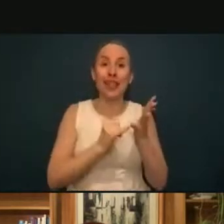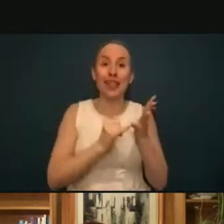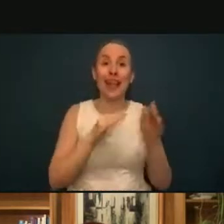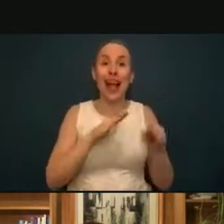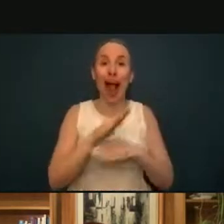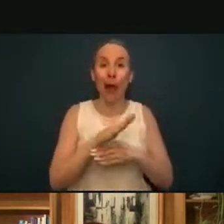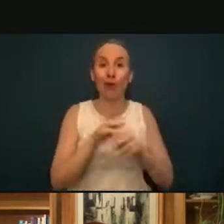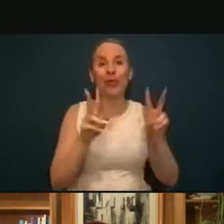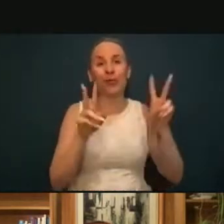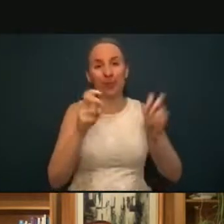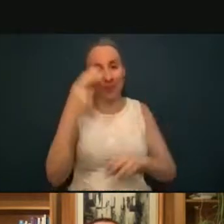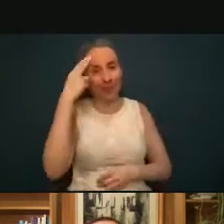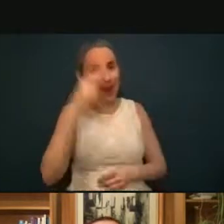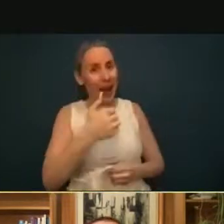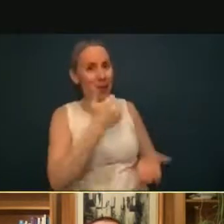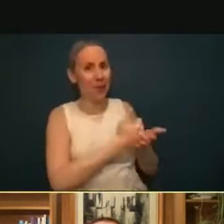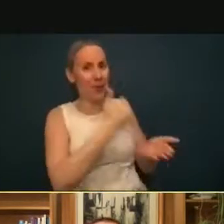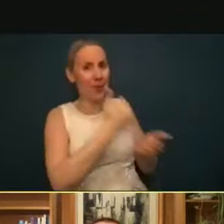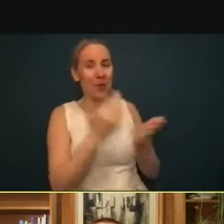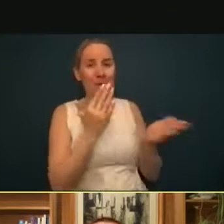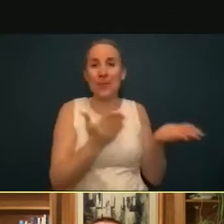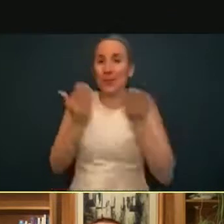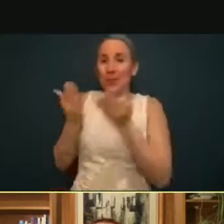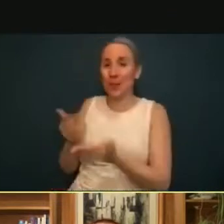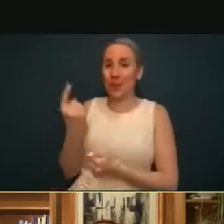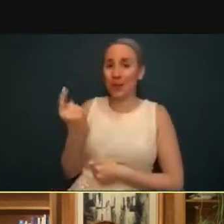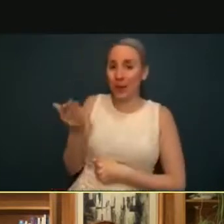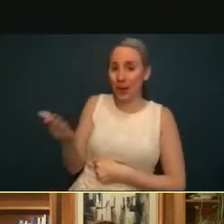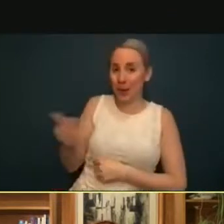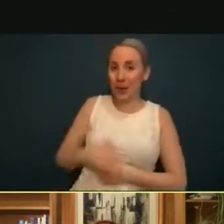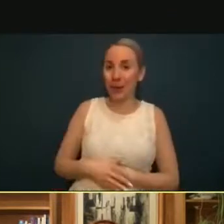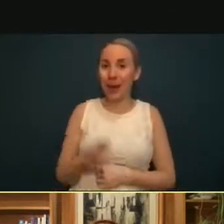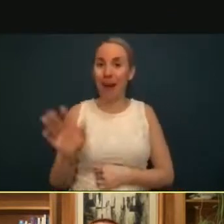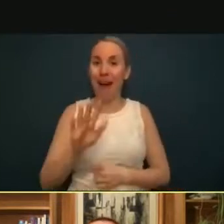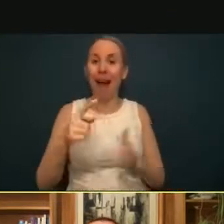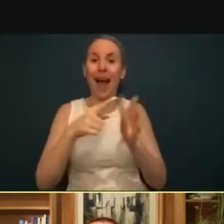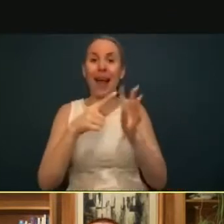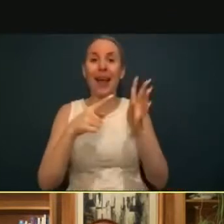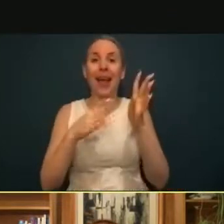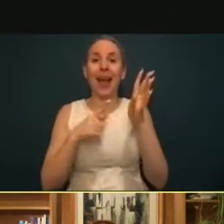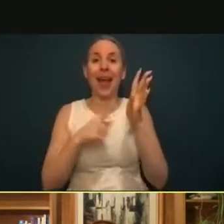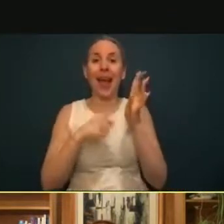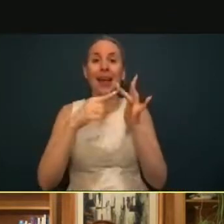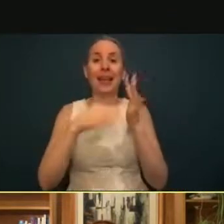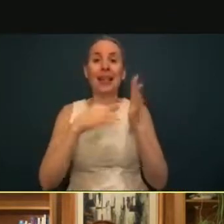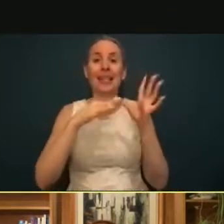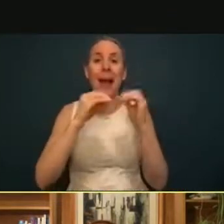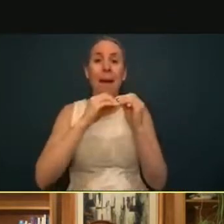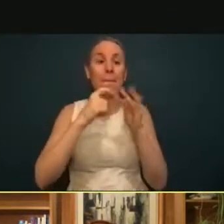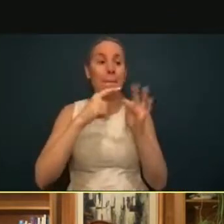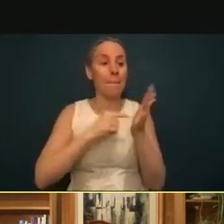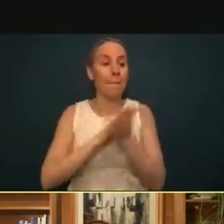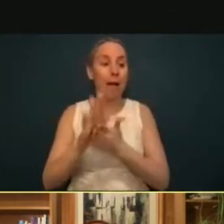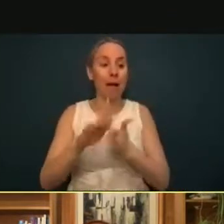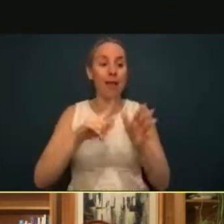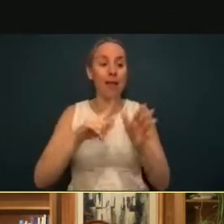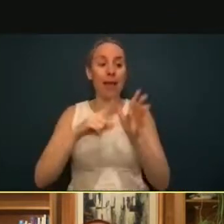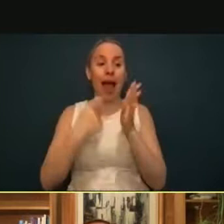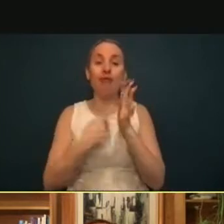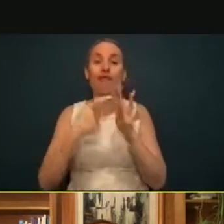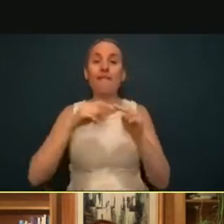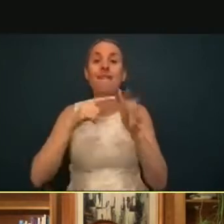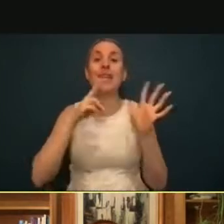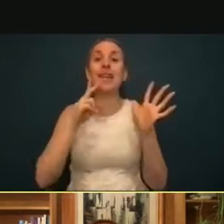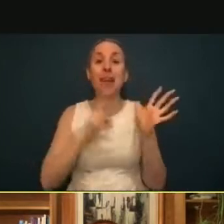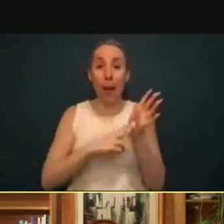Elizabeth? Hi everyone, I'm Elizabeth Arifien, and my pronouns are she, her.